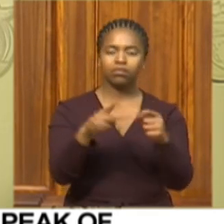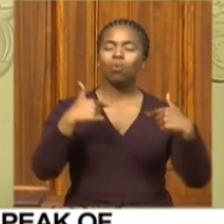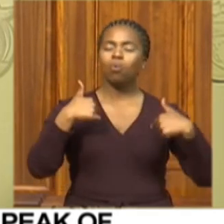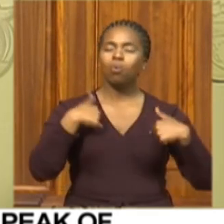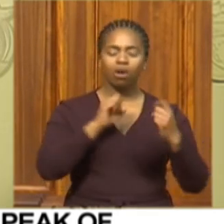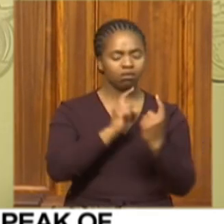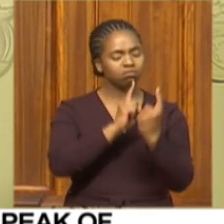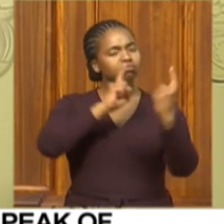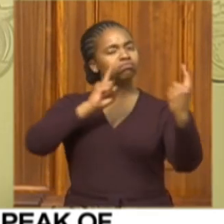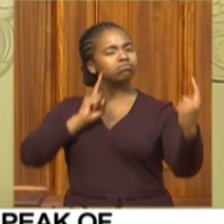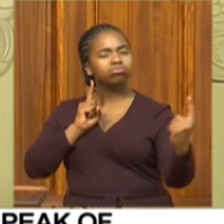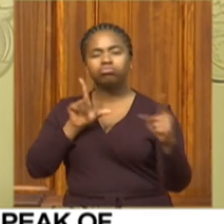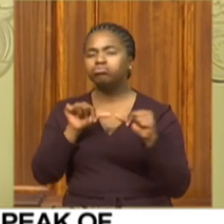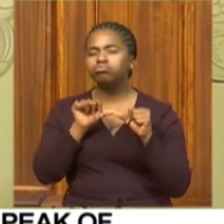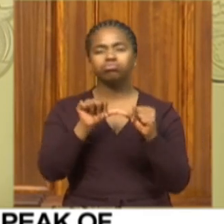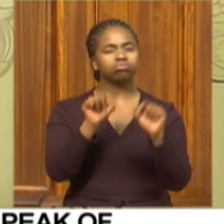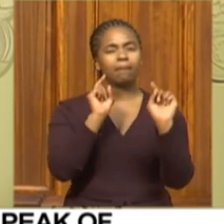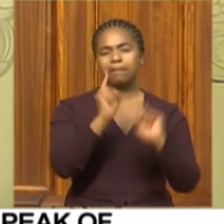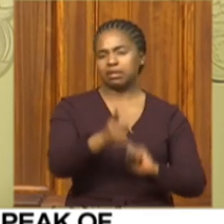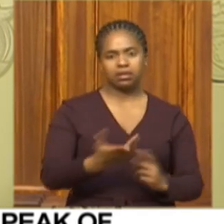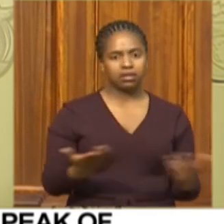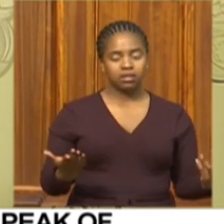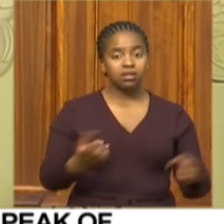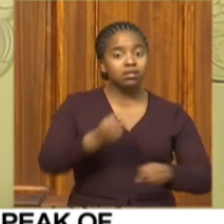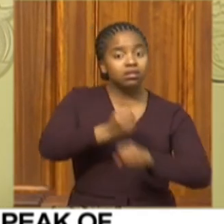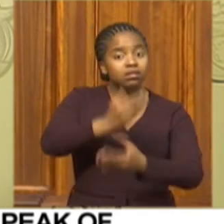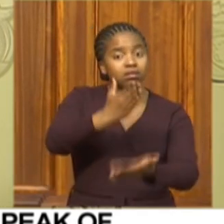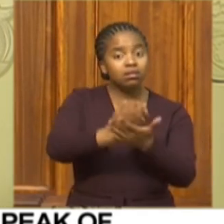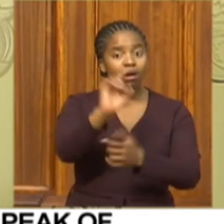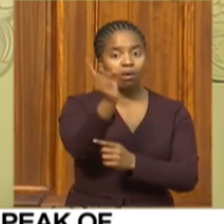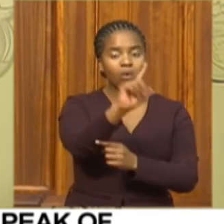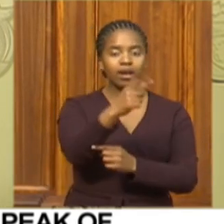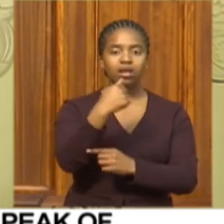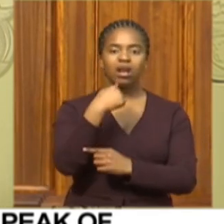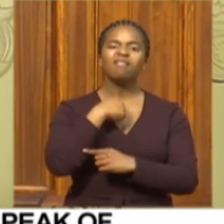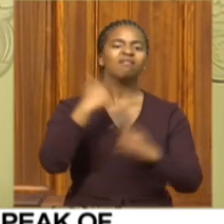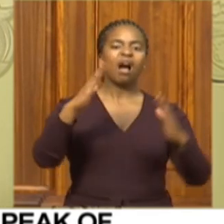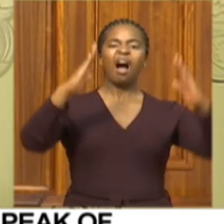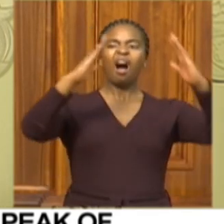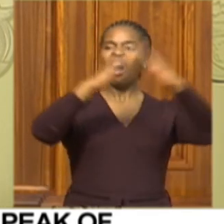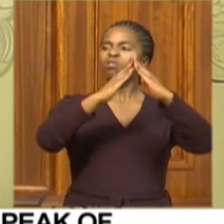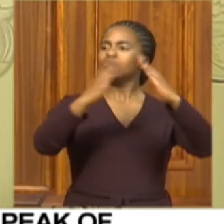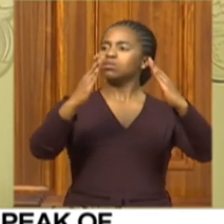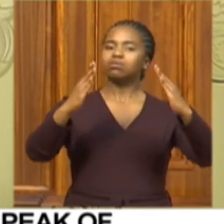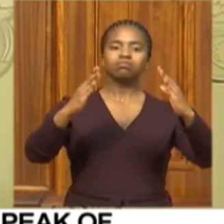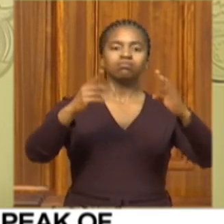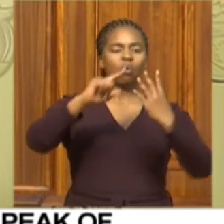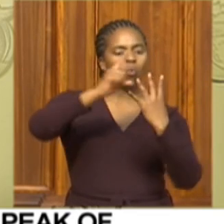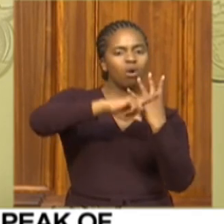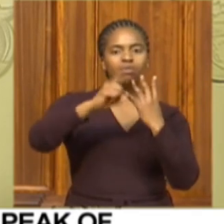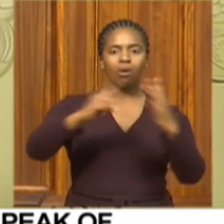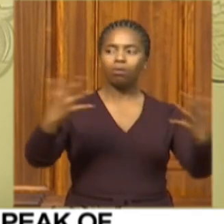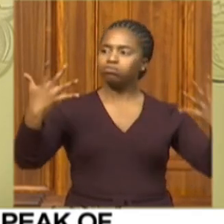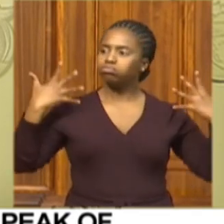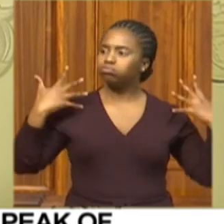social distancing and ensure proper ventilation in closed